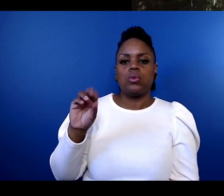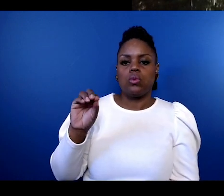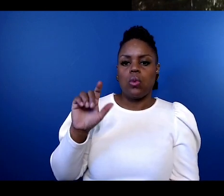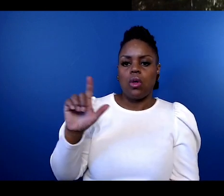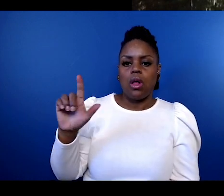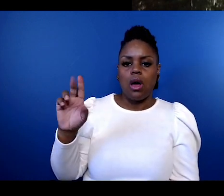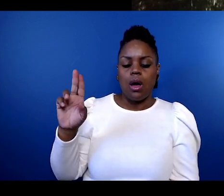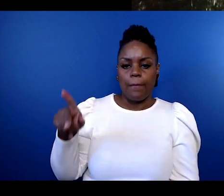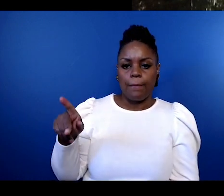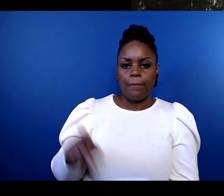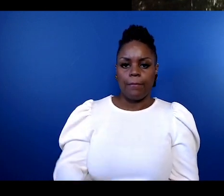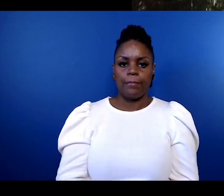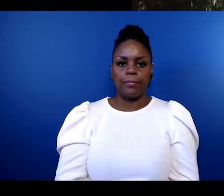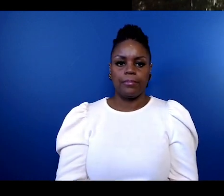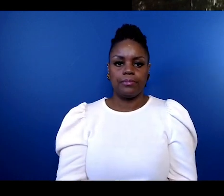then forward.